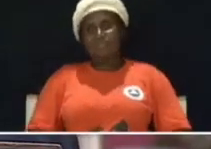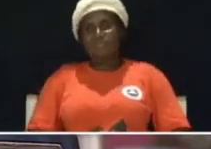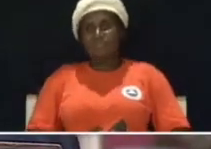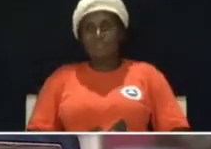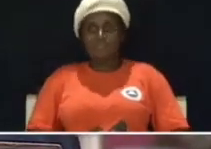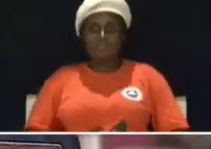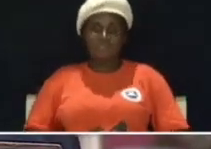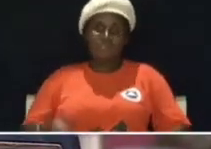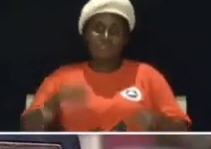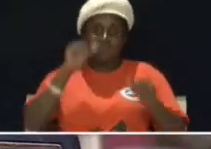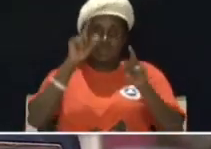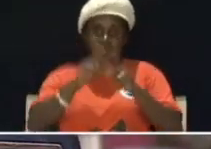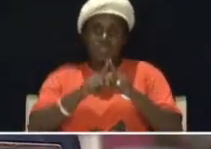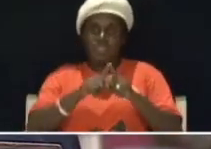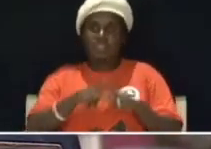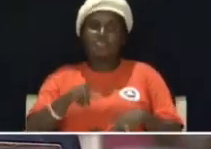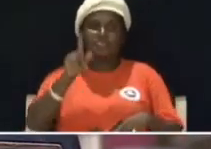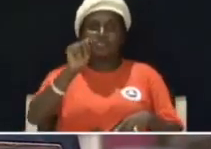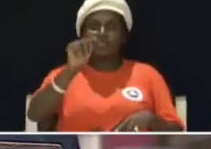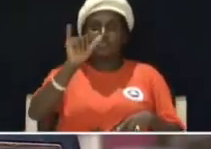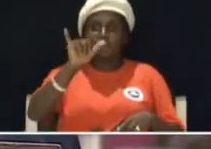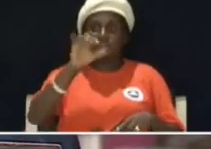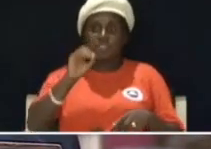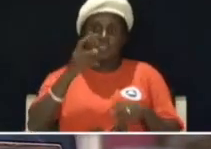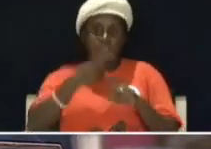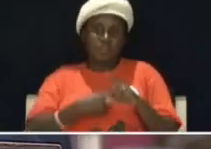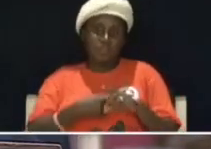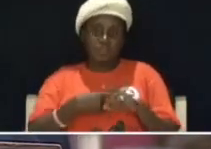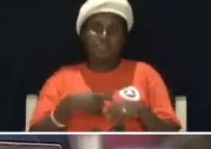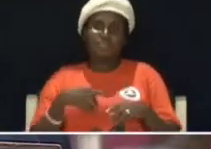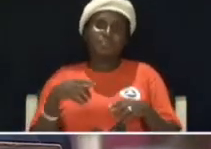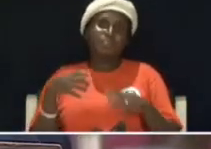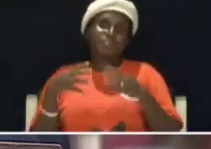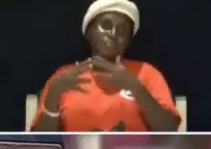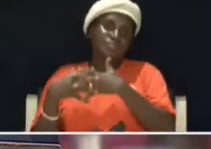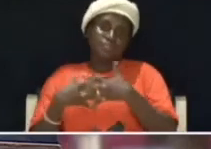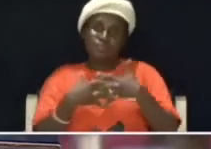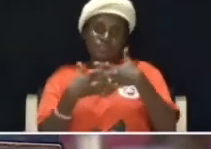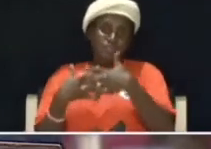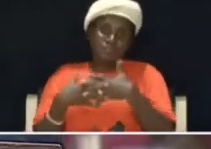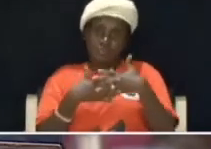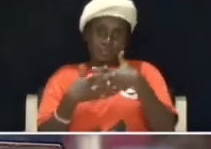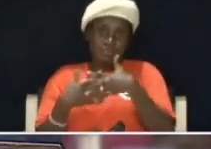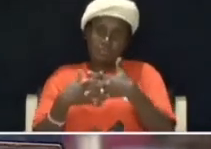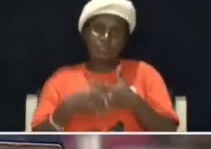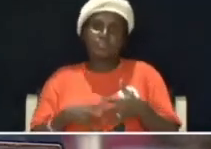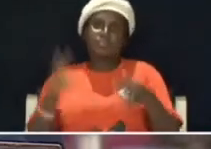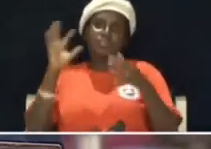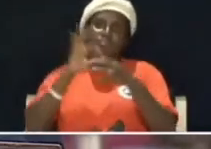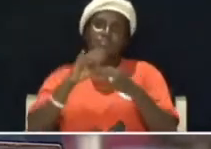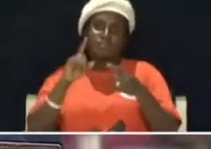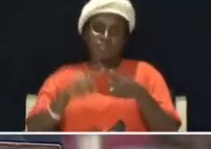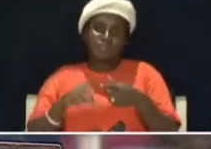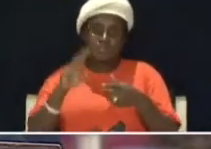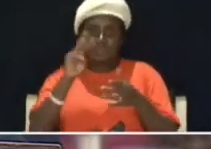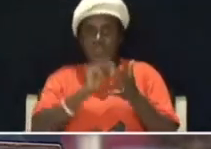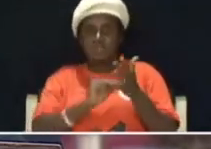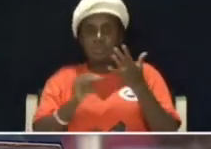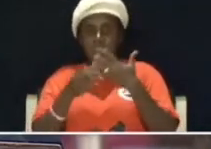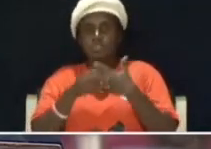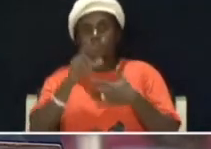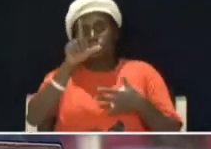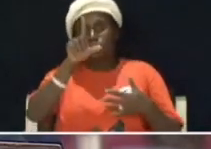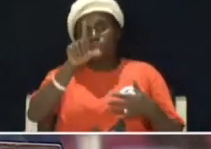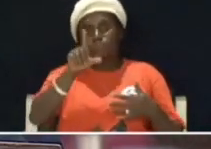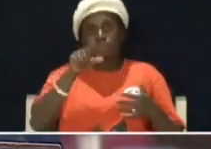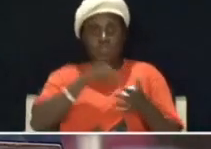Brother Tayo Ade from United States of America. He connected to the March 2024 Special Holy Ghost